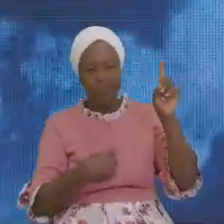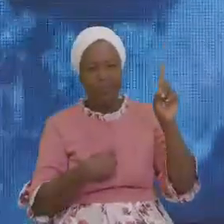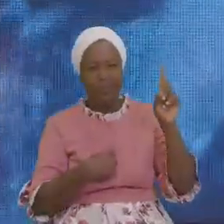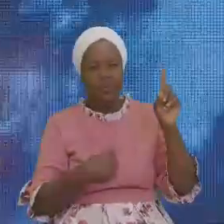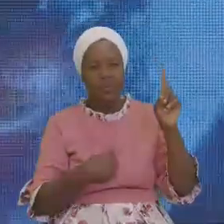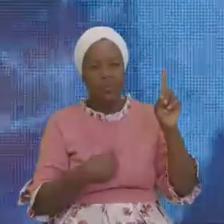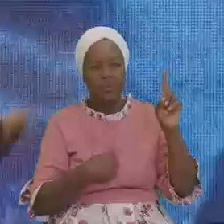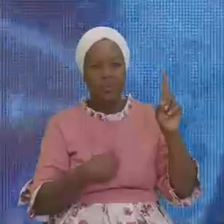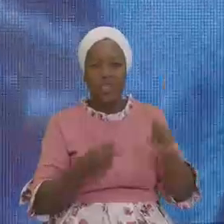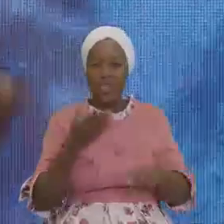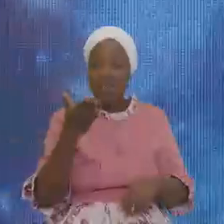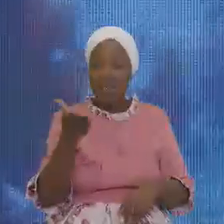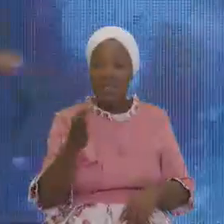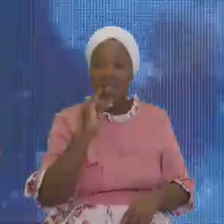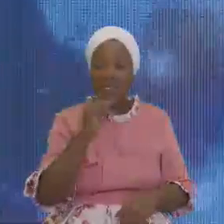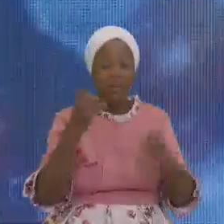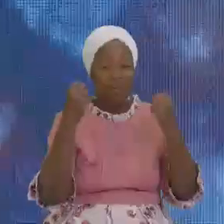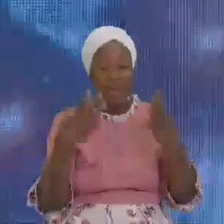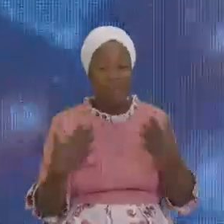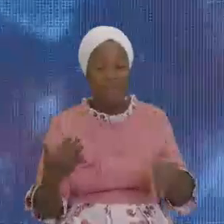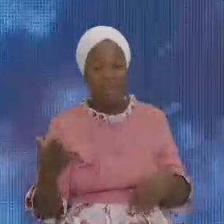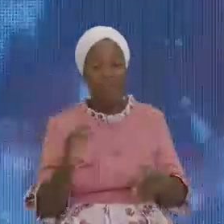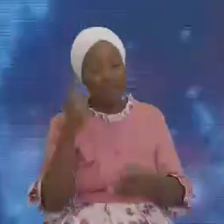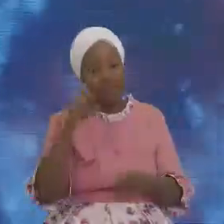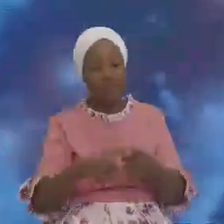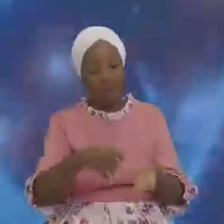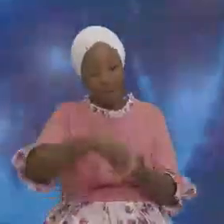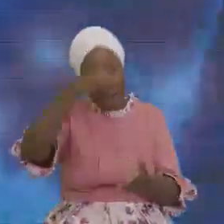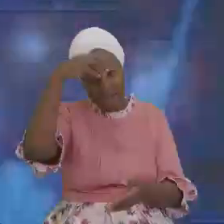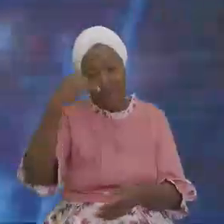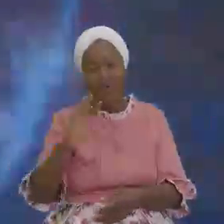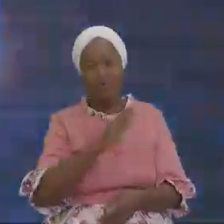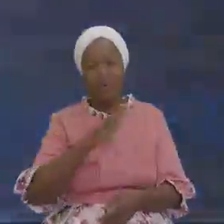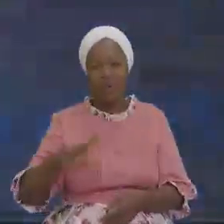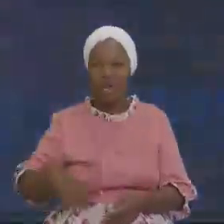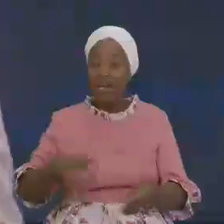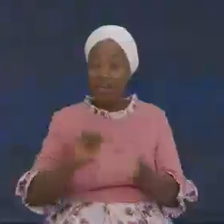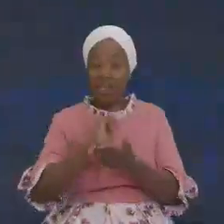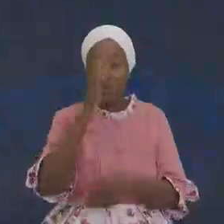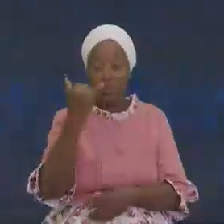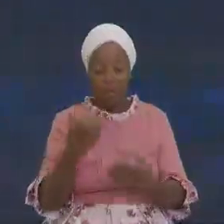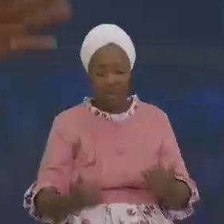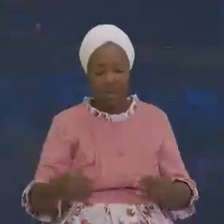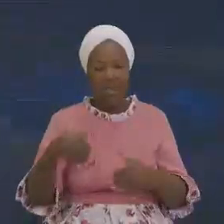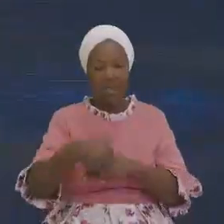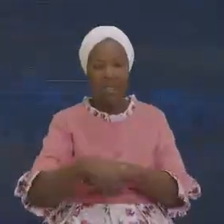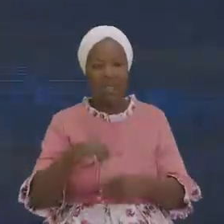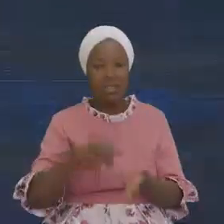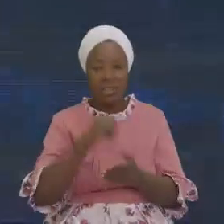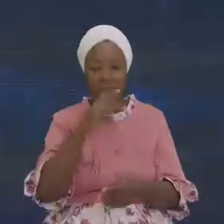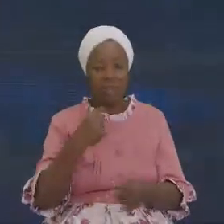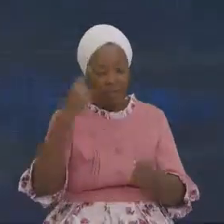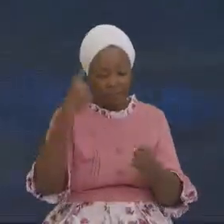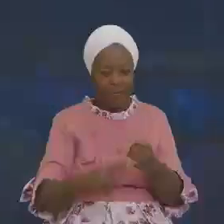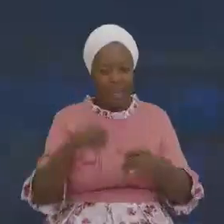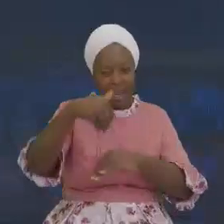There's a lot you need to learn of Christ. That's why tonight is not the final night for